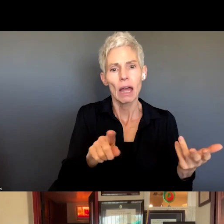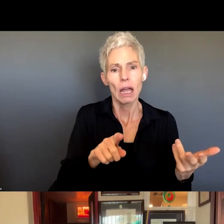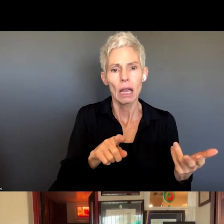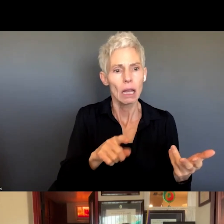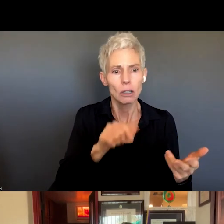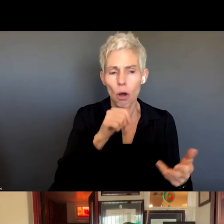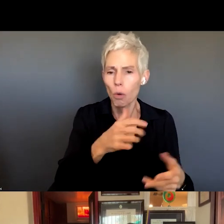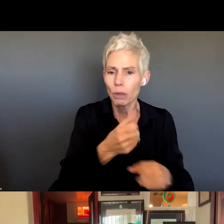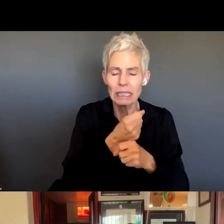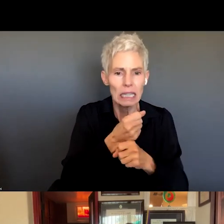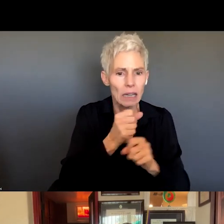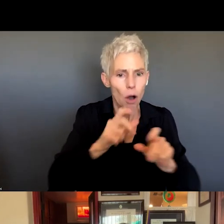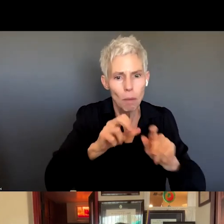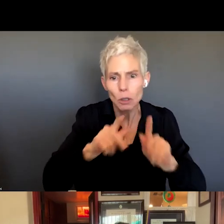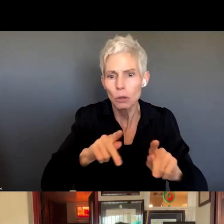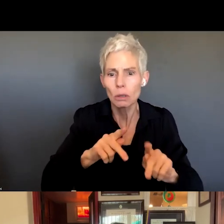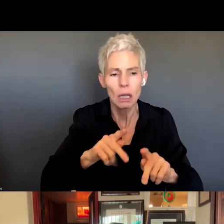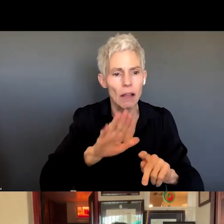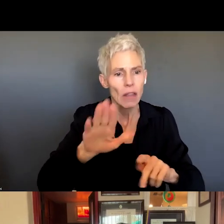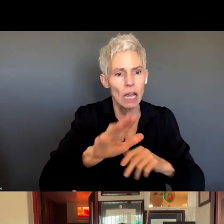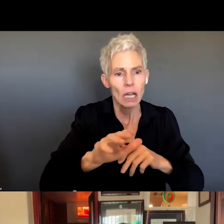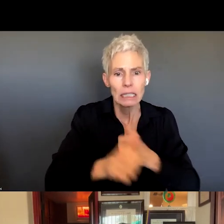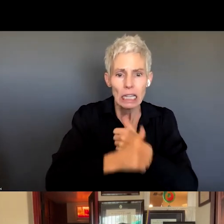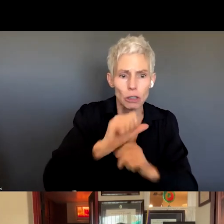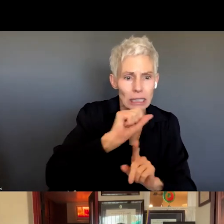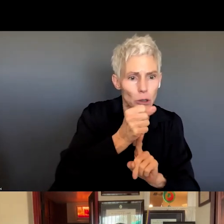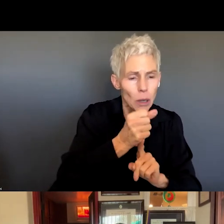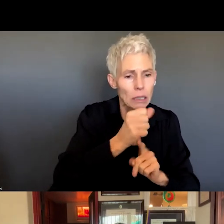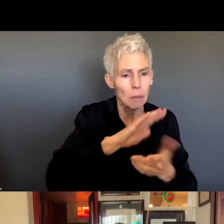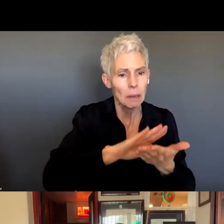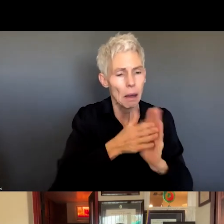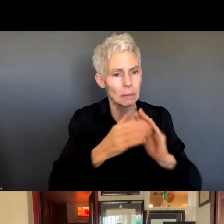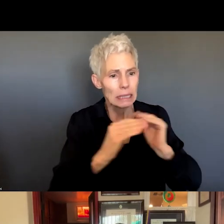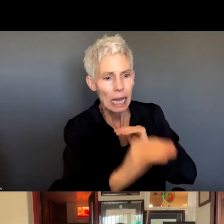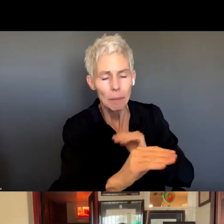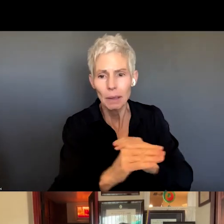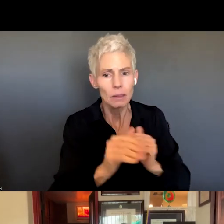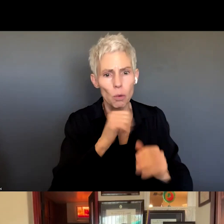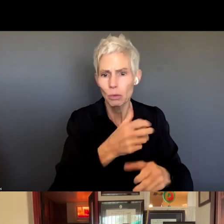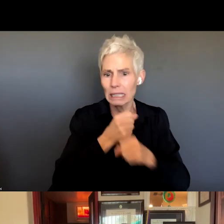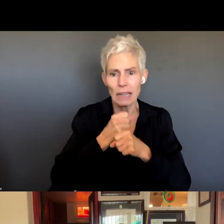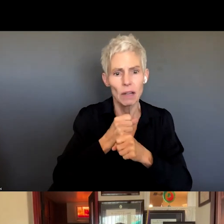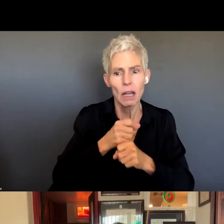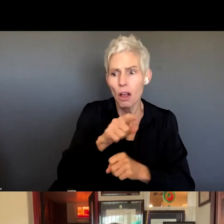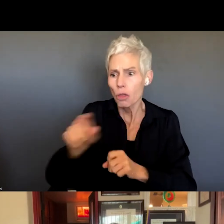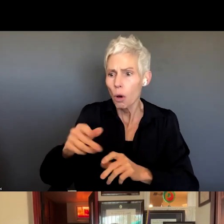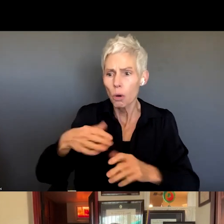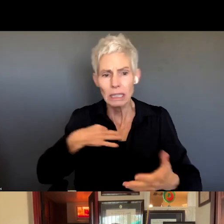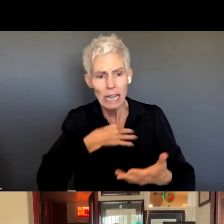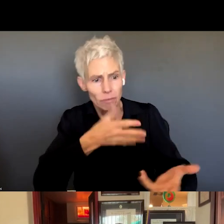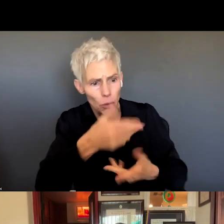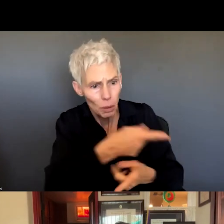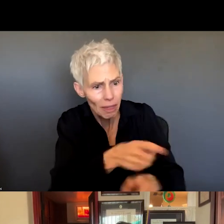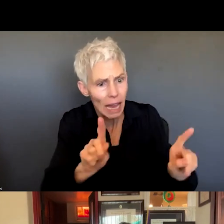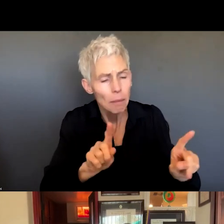of the opportunity to have their crisis stabilized. They've been deprived of that opportunity to have staff that can engage with them and maybe convert them over to